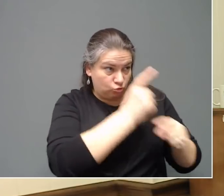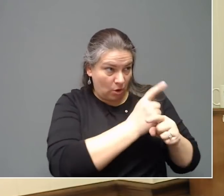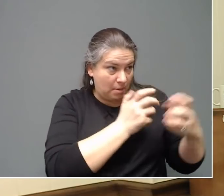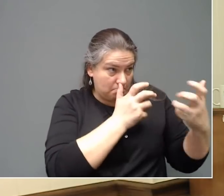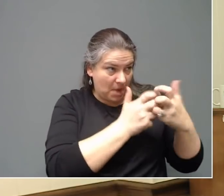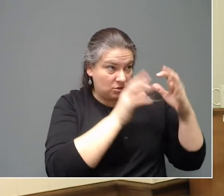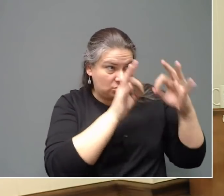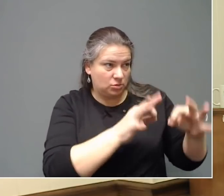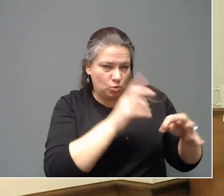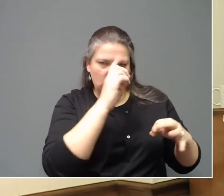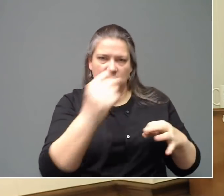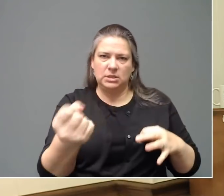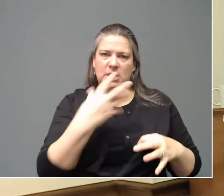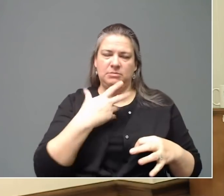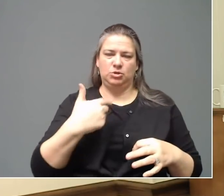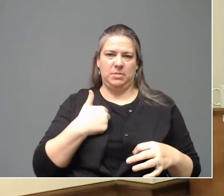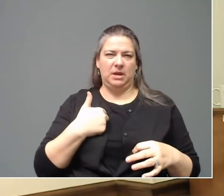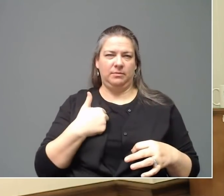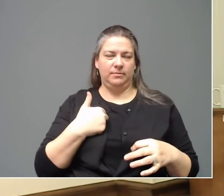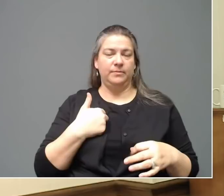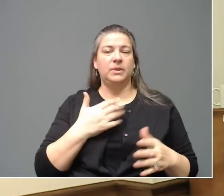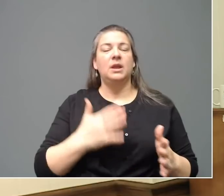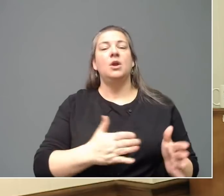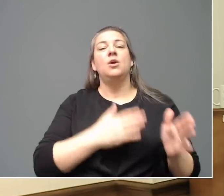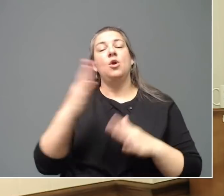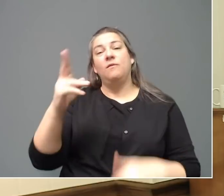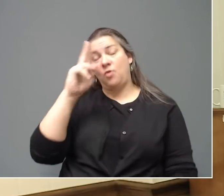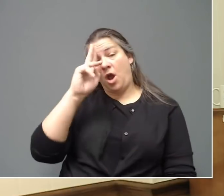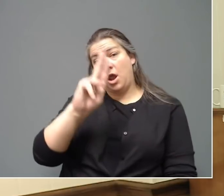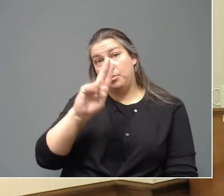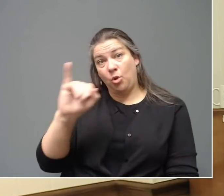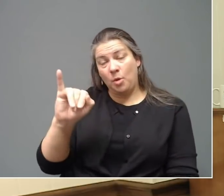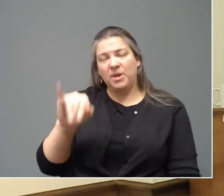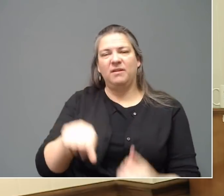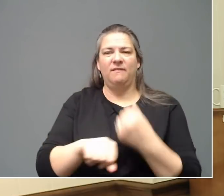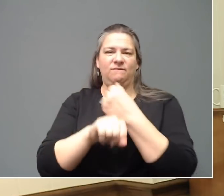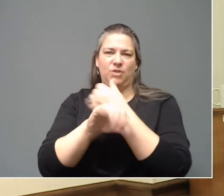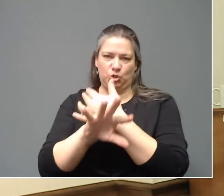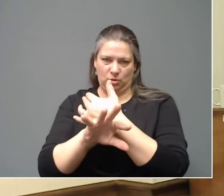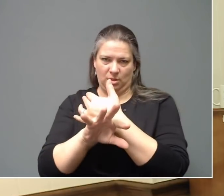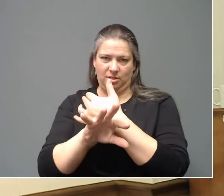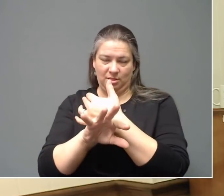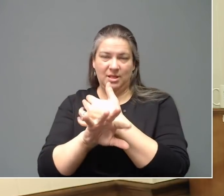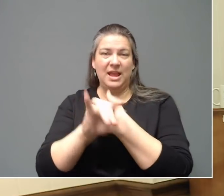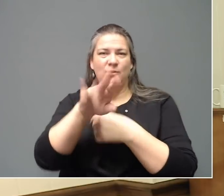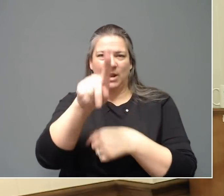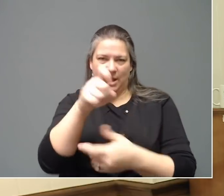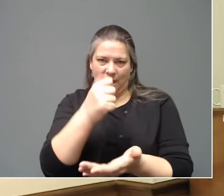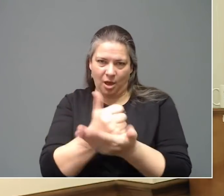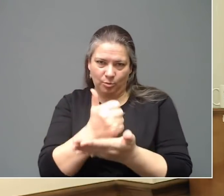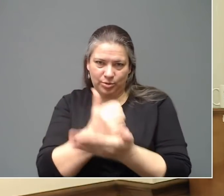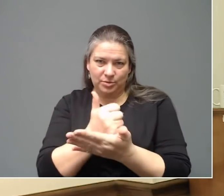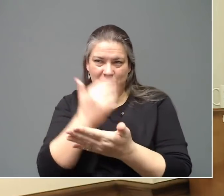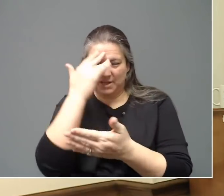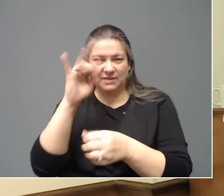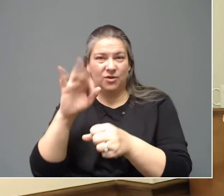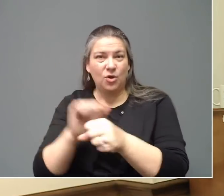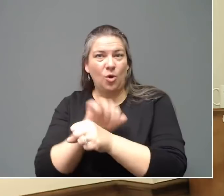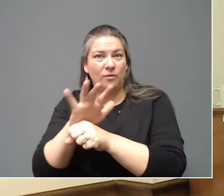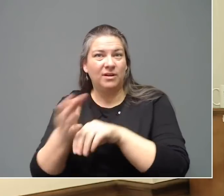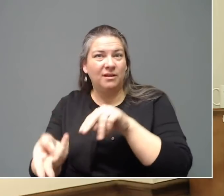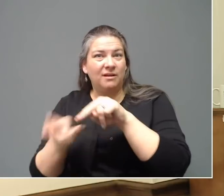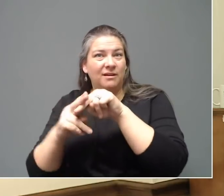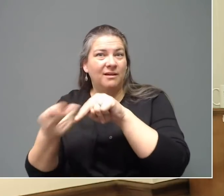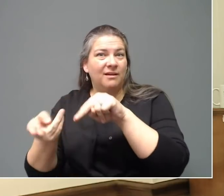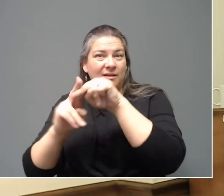virtual appointments for UI assistants. We are not doing in-person appointments because of the COVID surge, but appointments are available on the